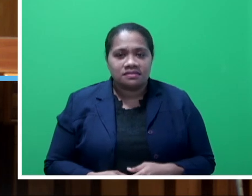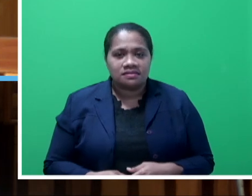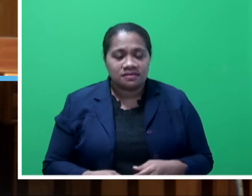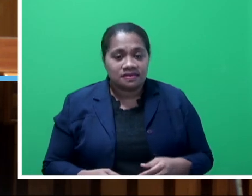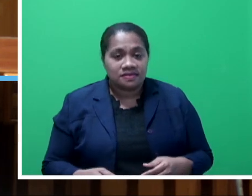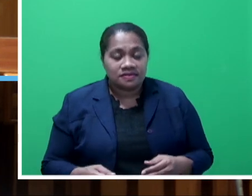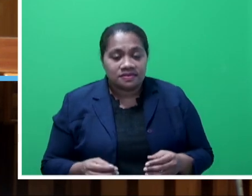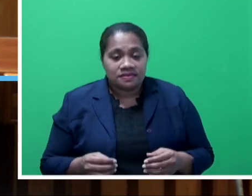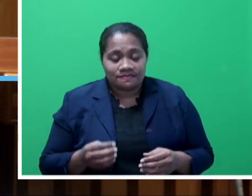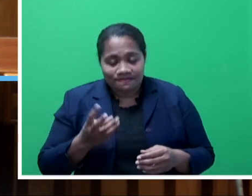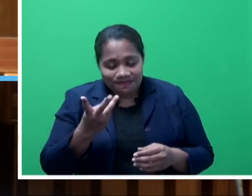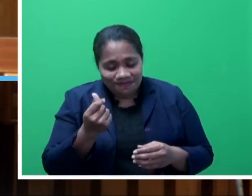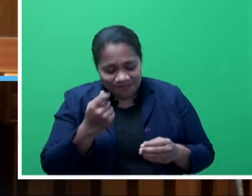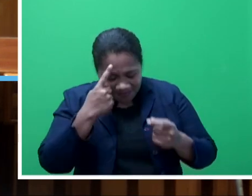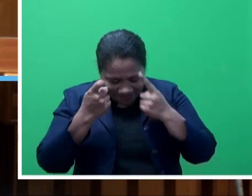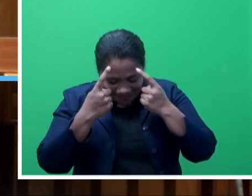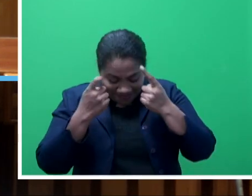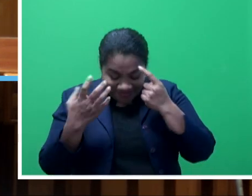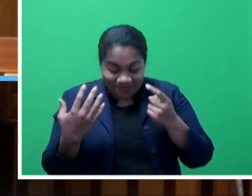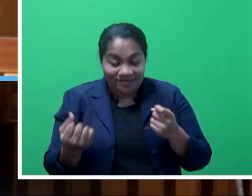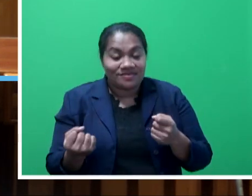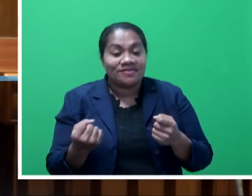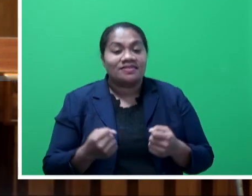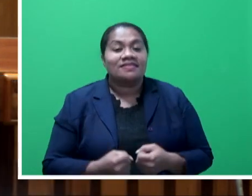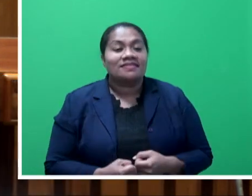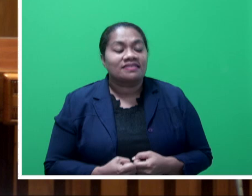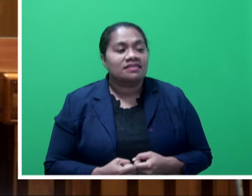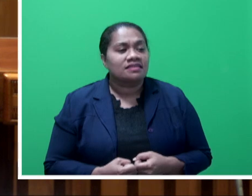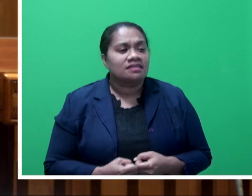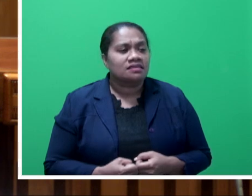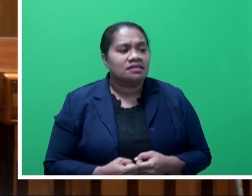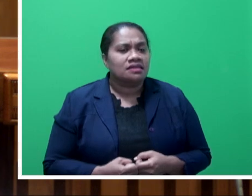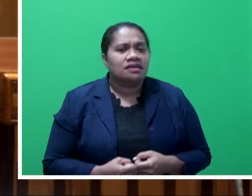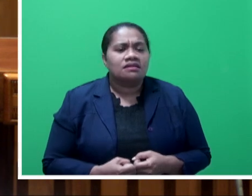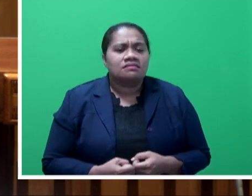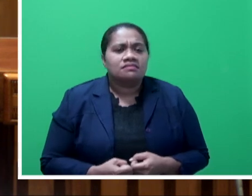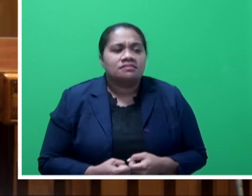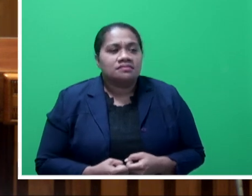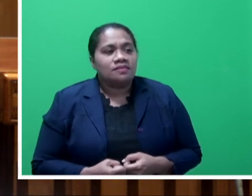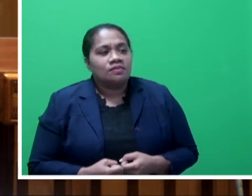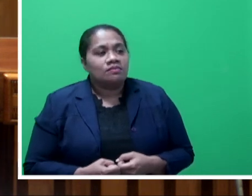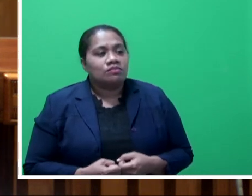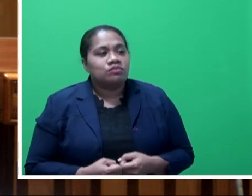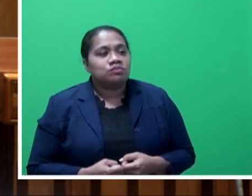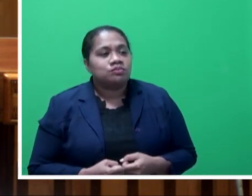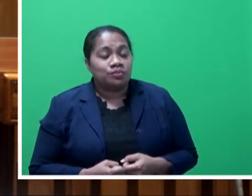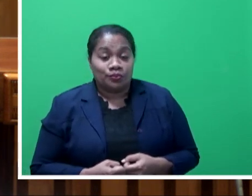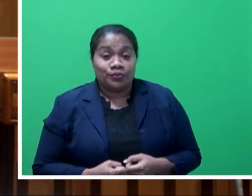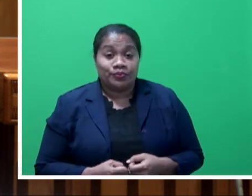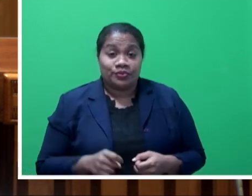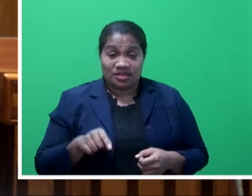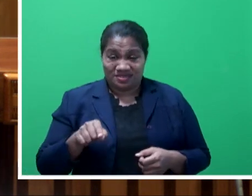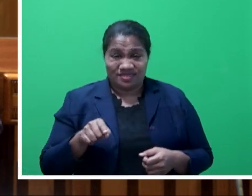concerns that were raised, unfounded as it may be. Mr. Speaker, sir, just to the notion of guarantees and